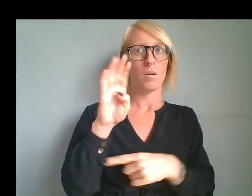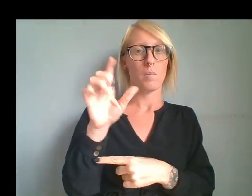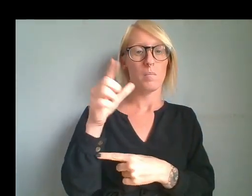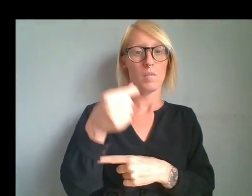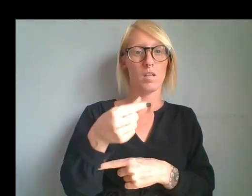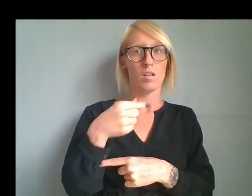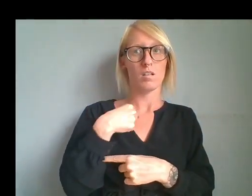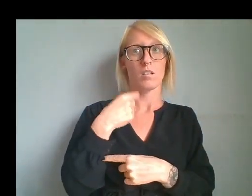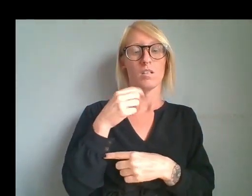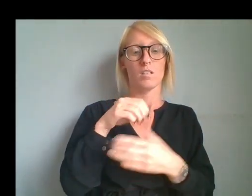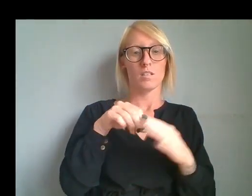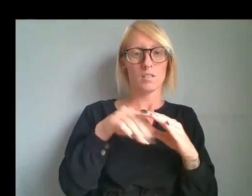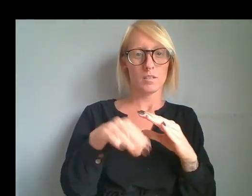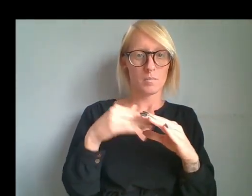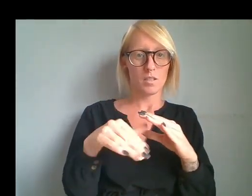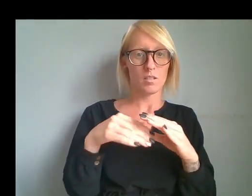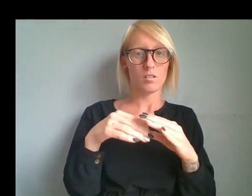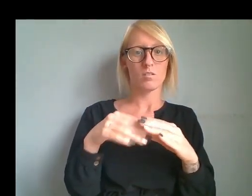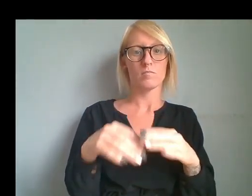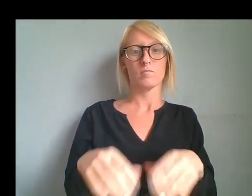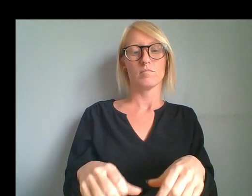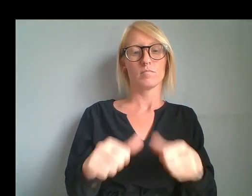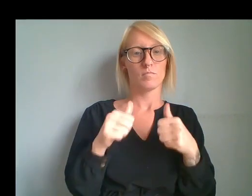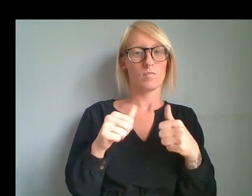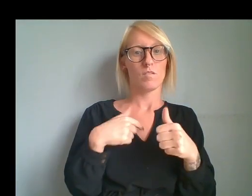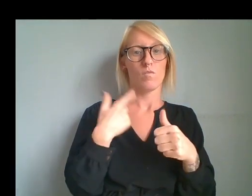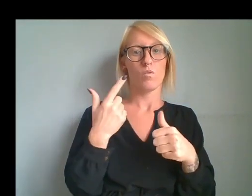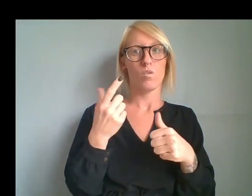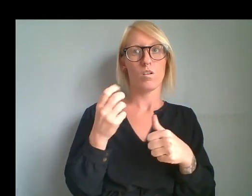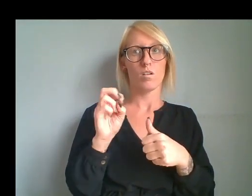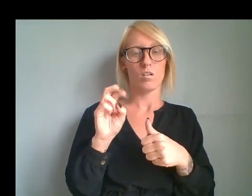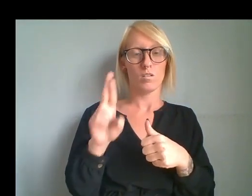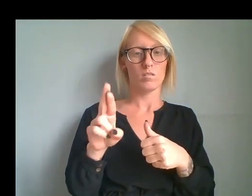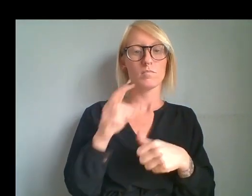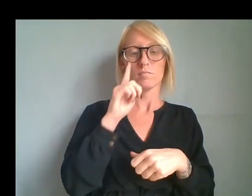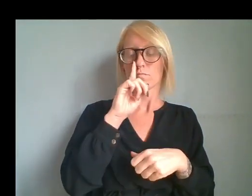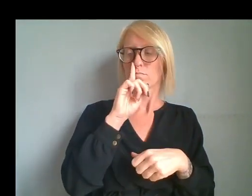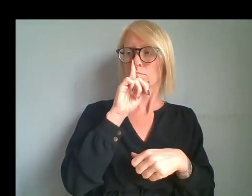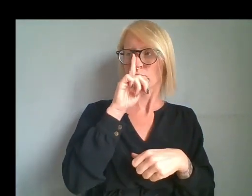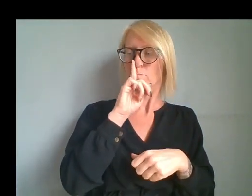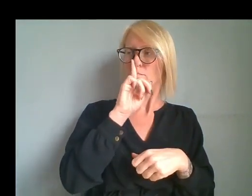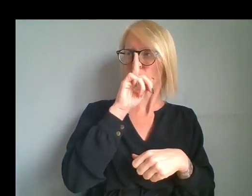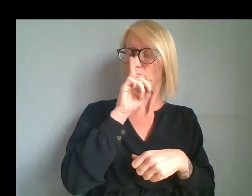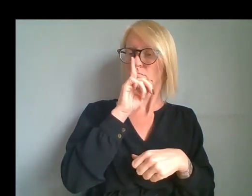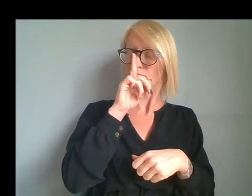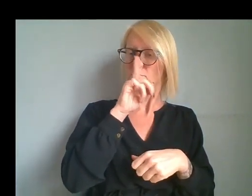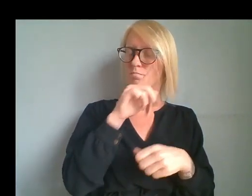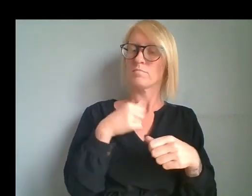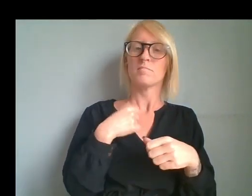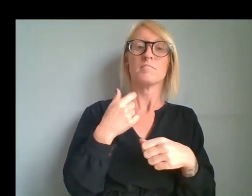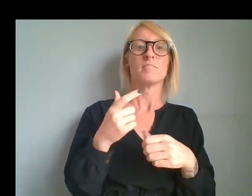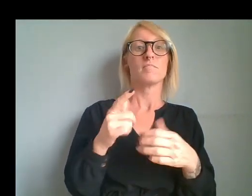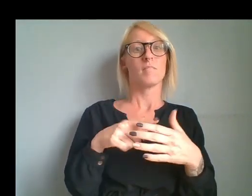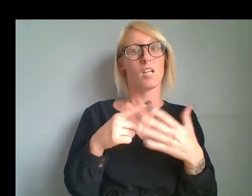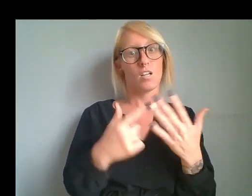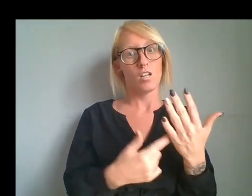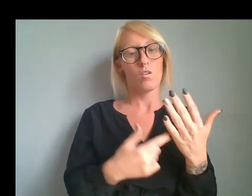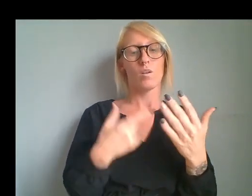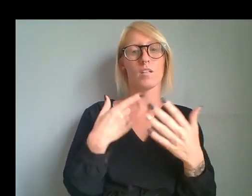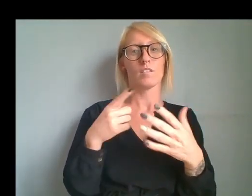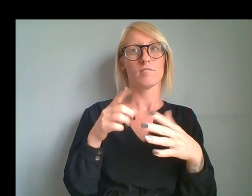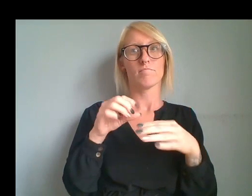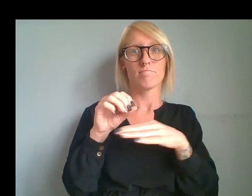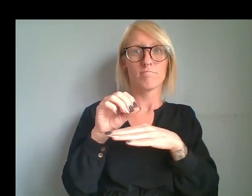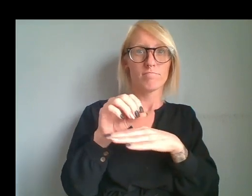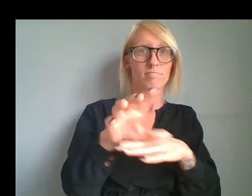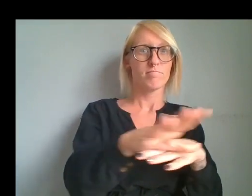for our newsletter, you might be able to collect new email addresses, and that's another way for you to reach people. And then again, ultimately, if